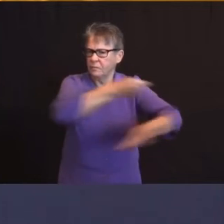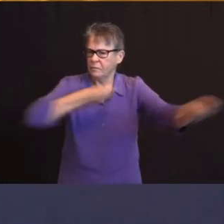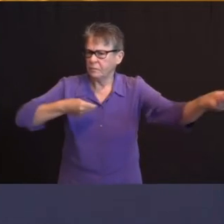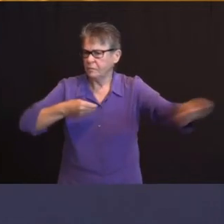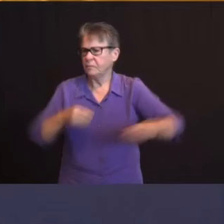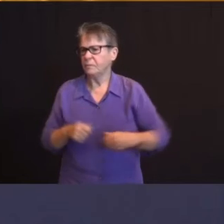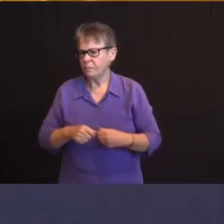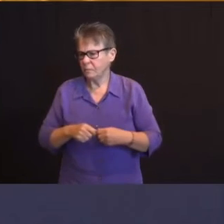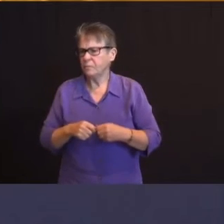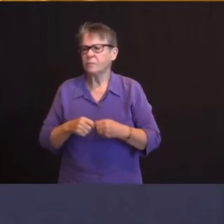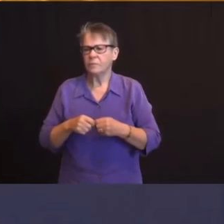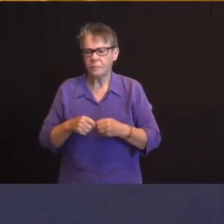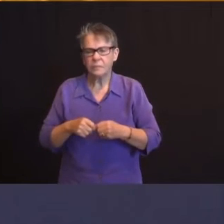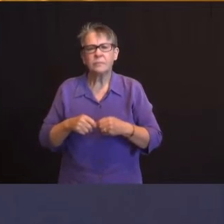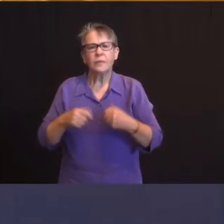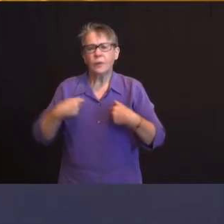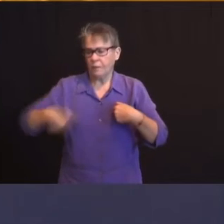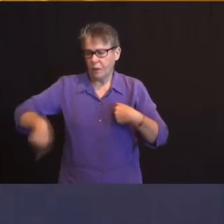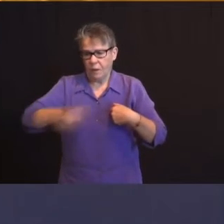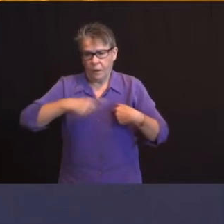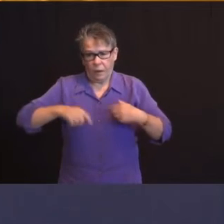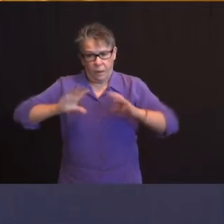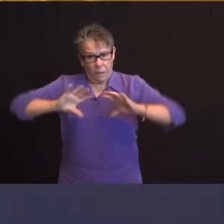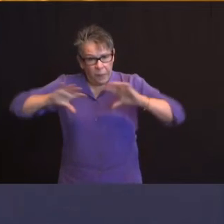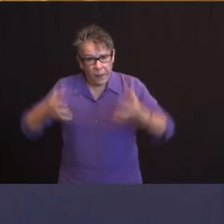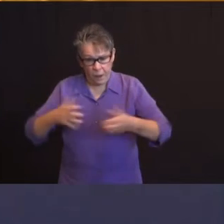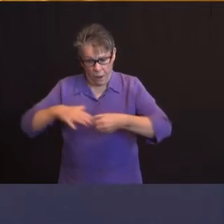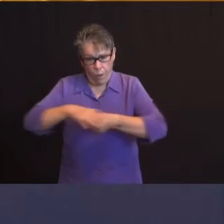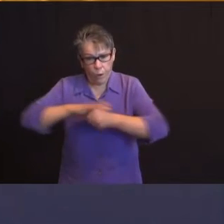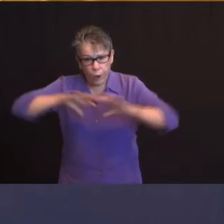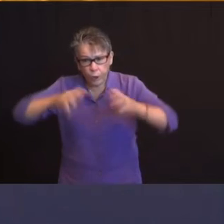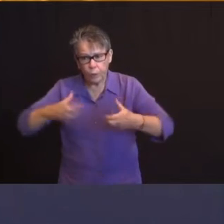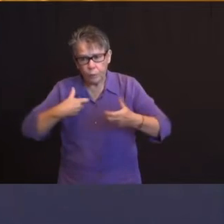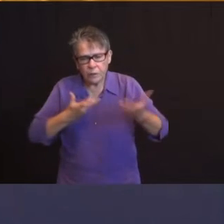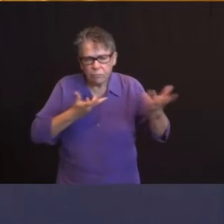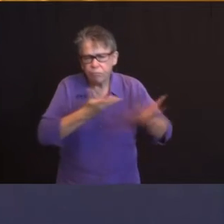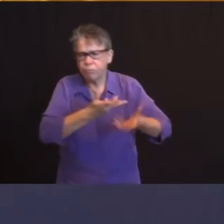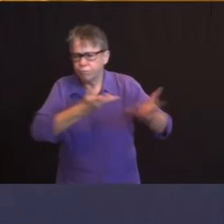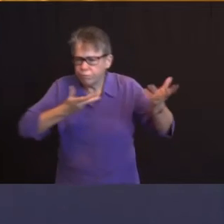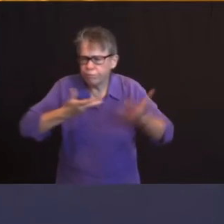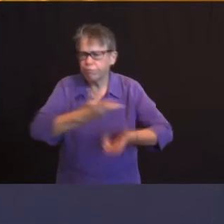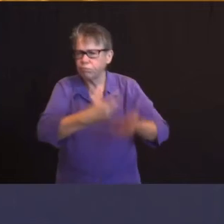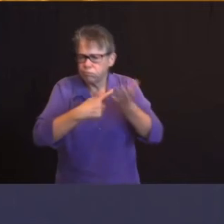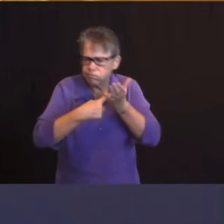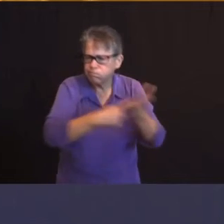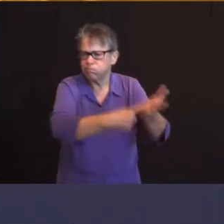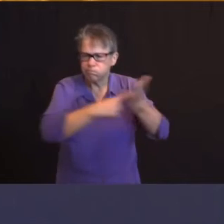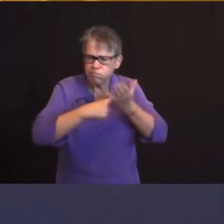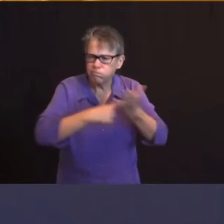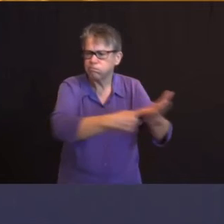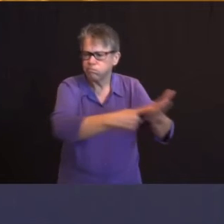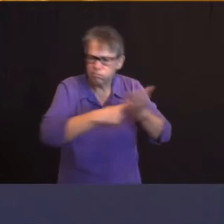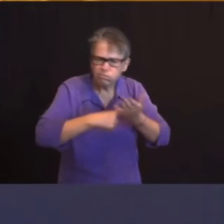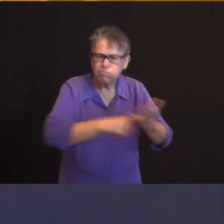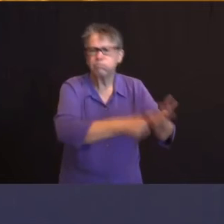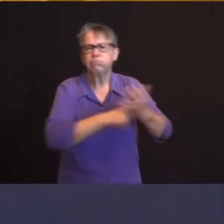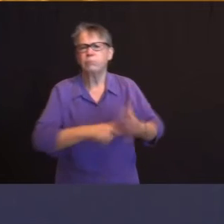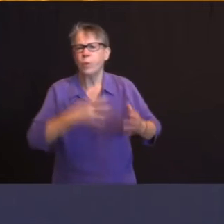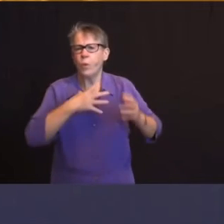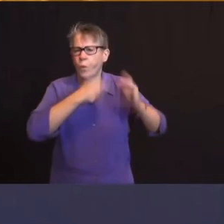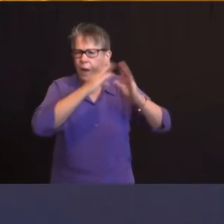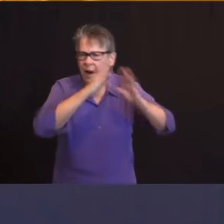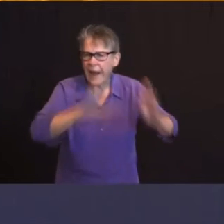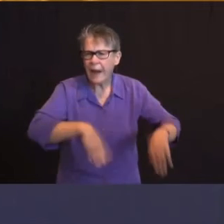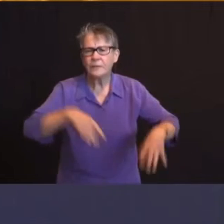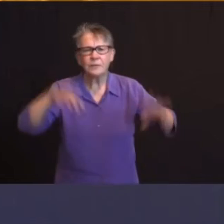contact with the president-elect's team, and these include a variety of folks with whom we are in regular